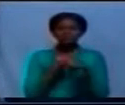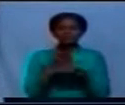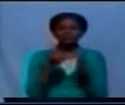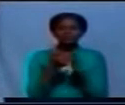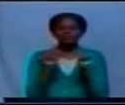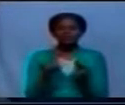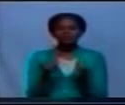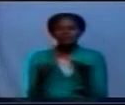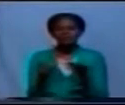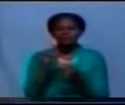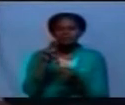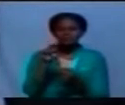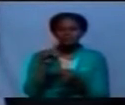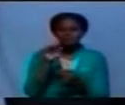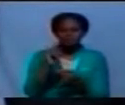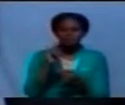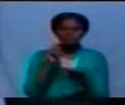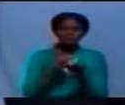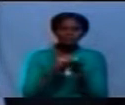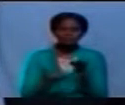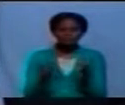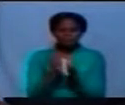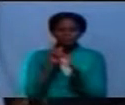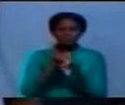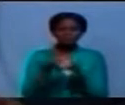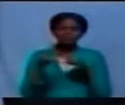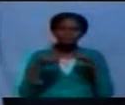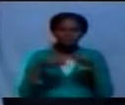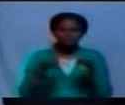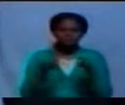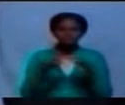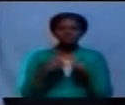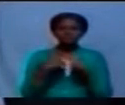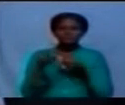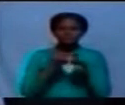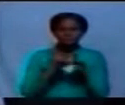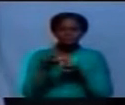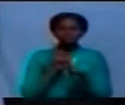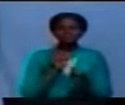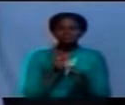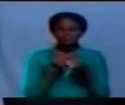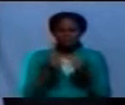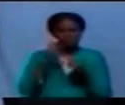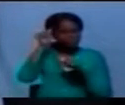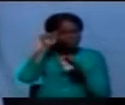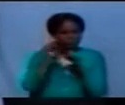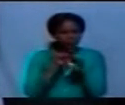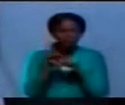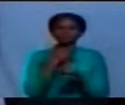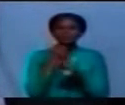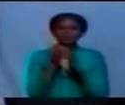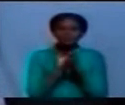new entrants or those who are playing catch-up within the market. So it's quite a competitive industry. So we look at the common interests of the banking